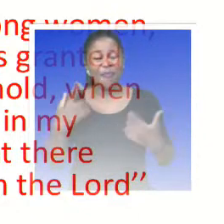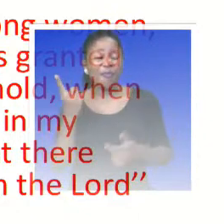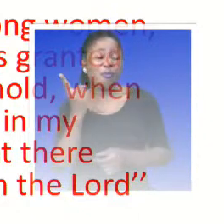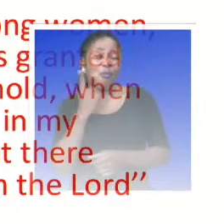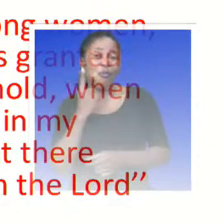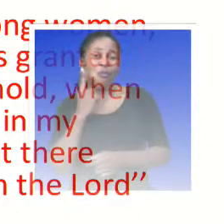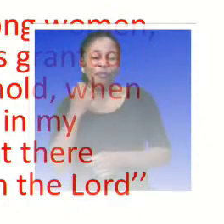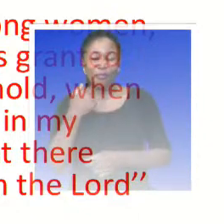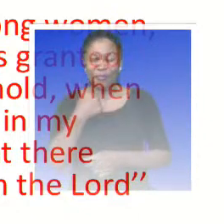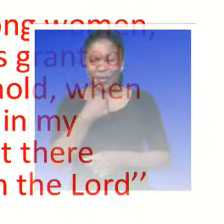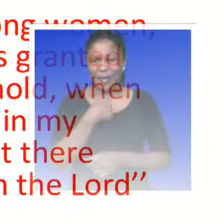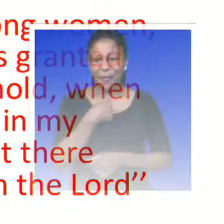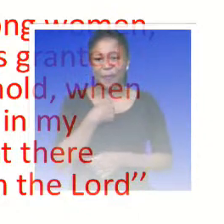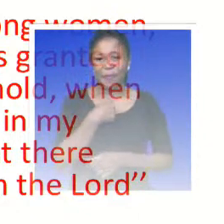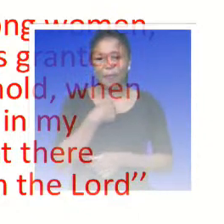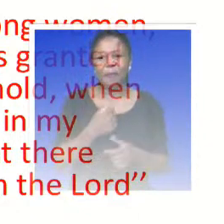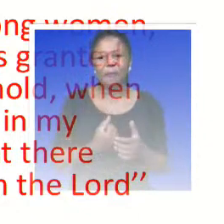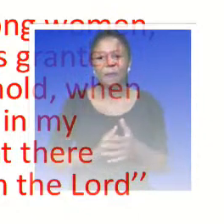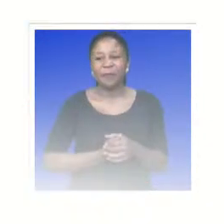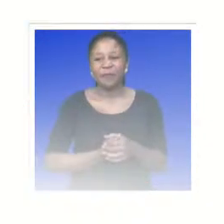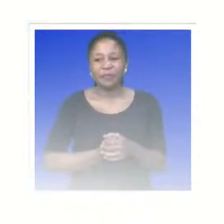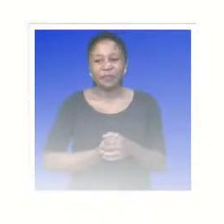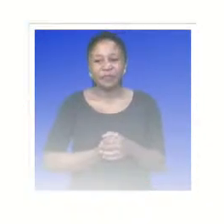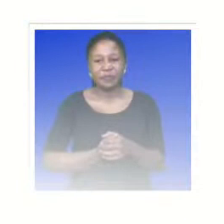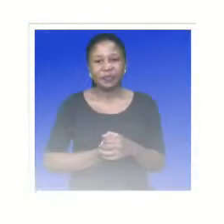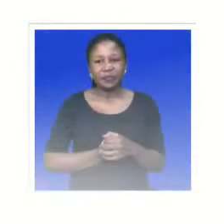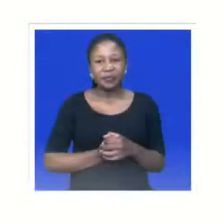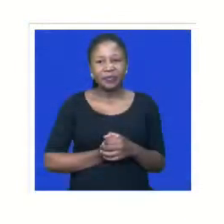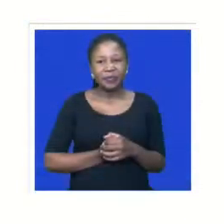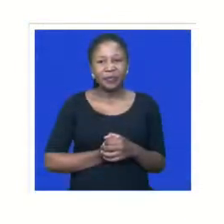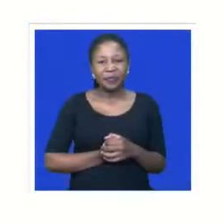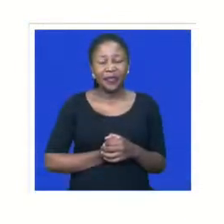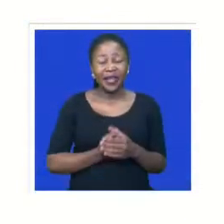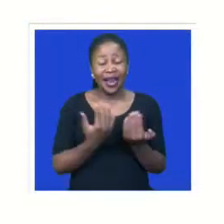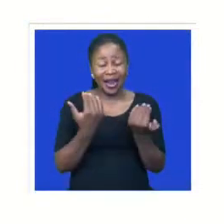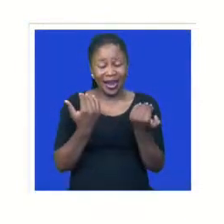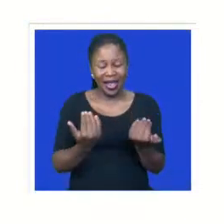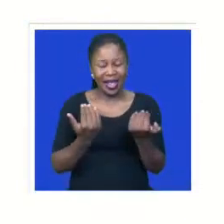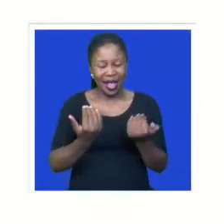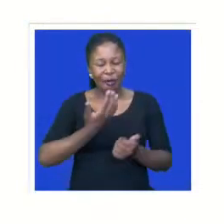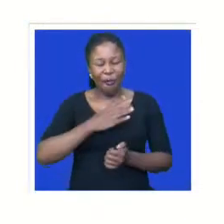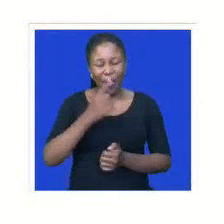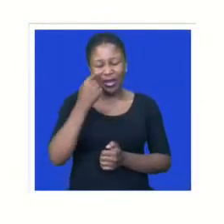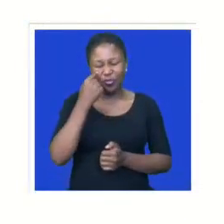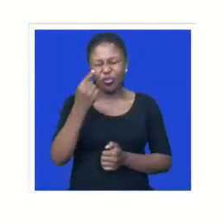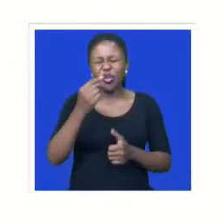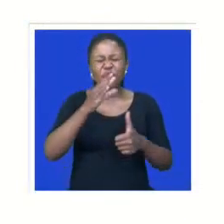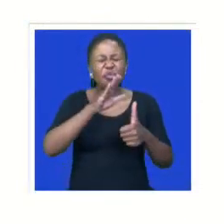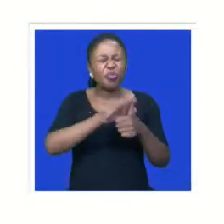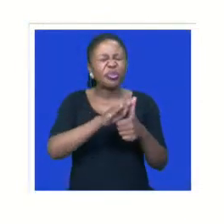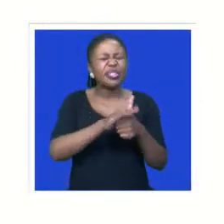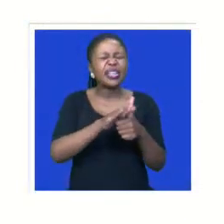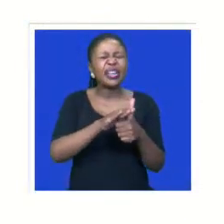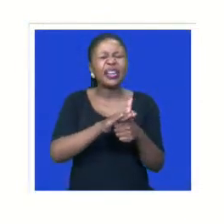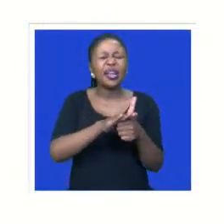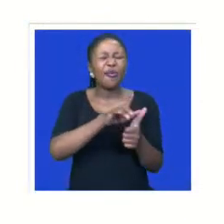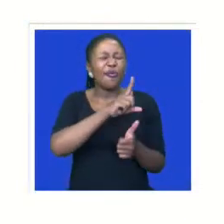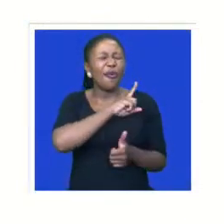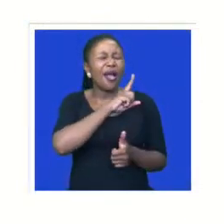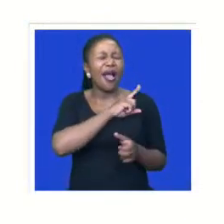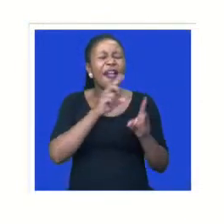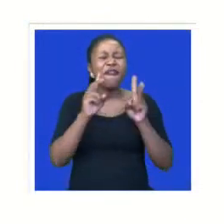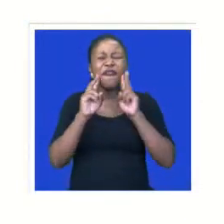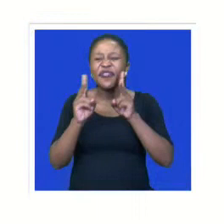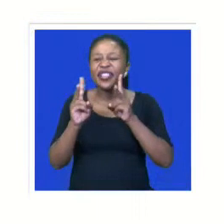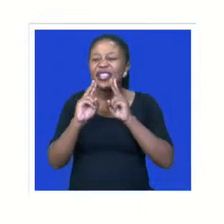the Lord. Let us continue, dear Elena. Now let us look at the importance of Mary's visit to